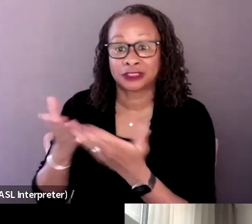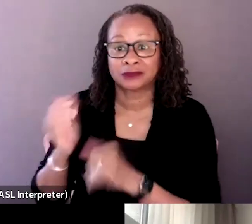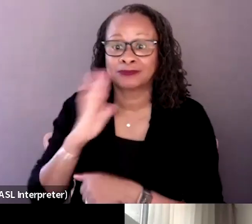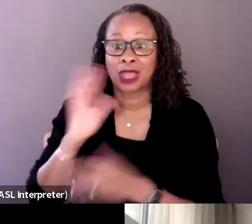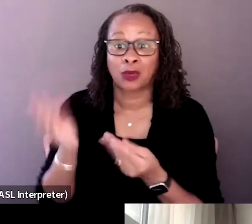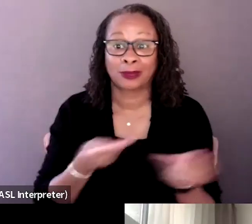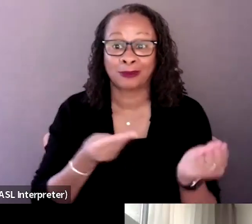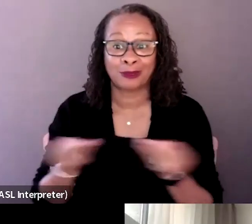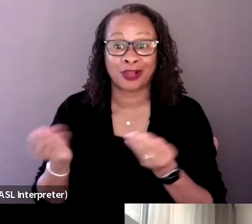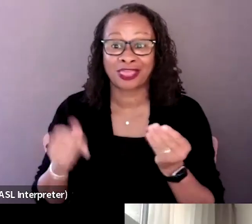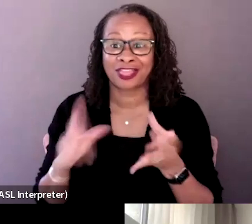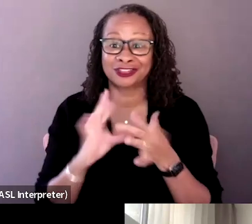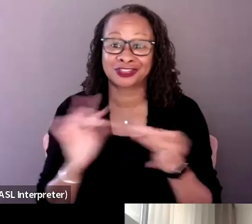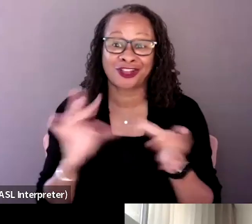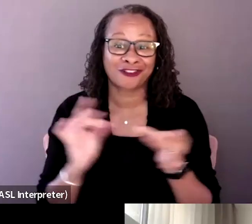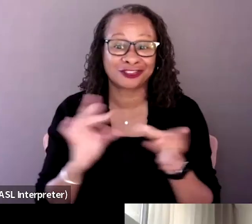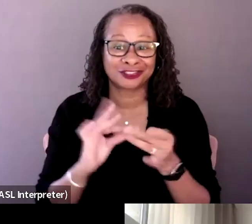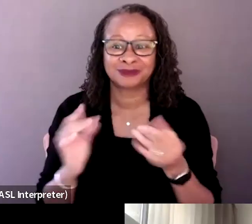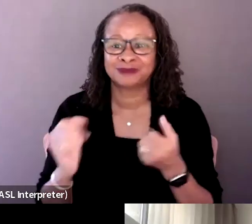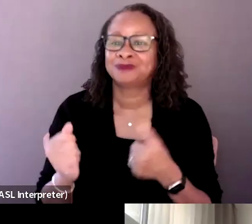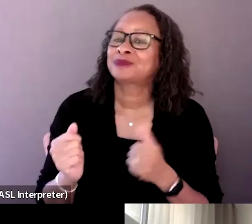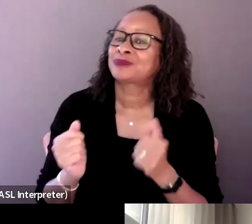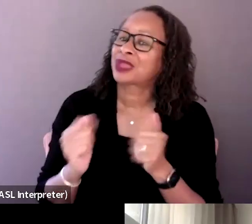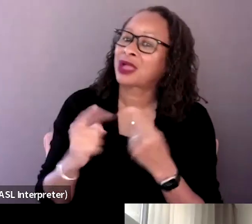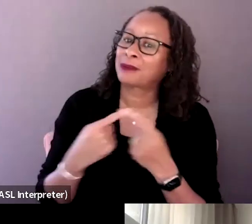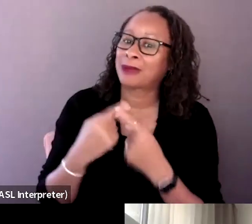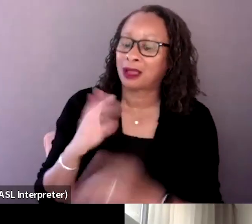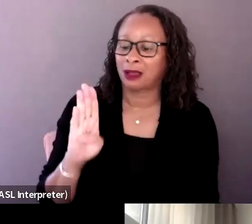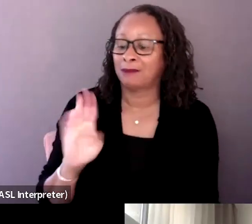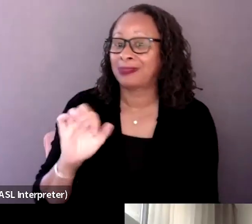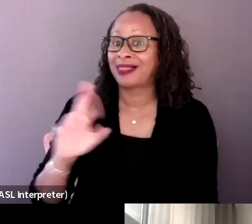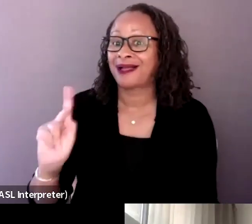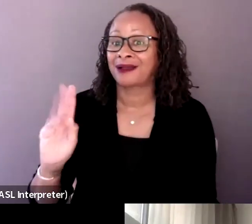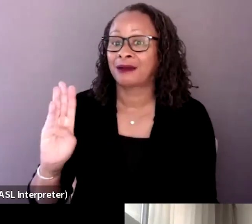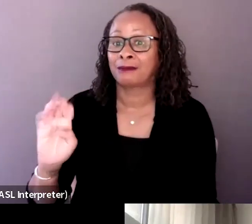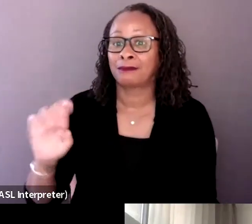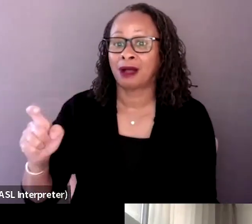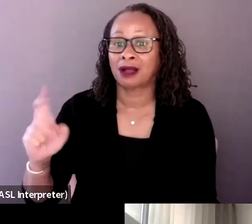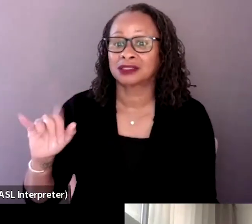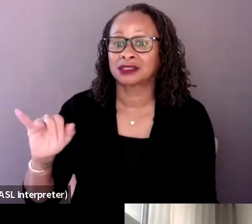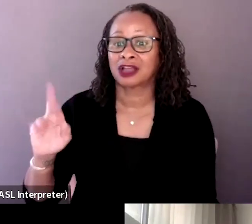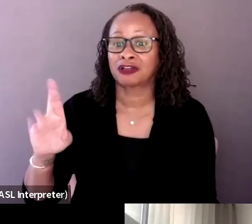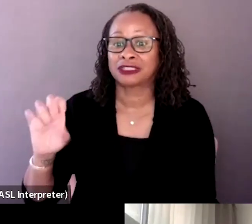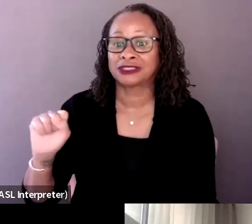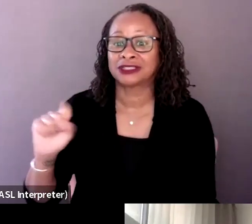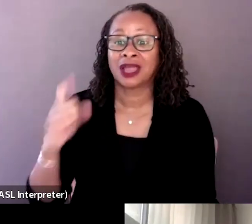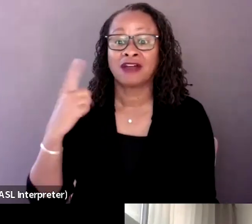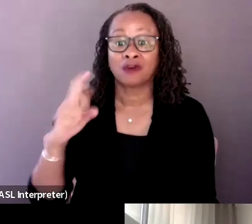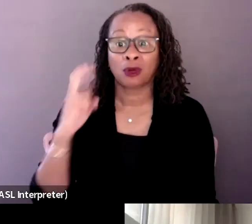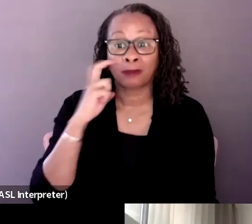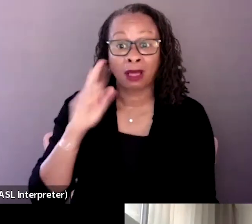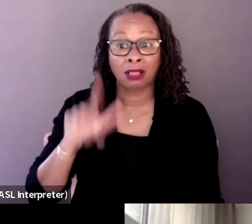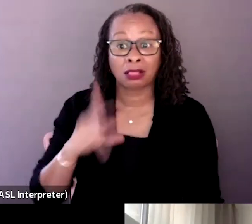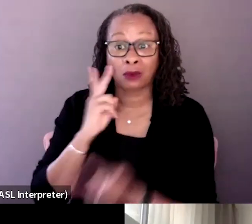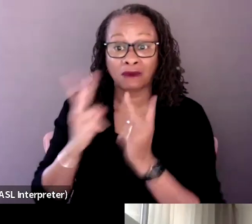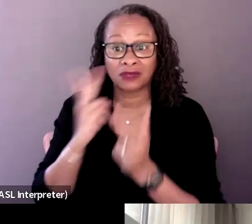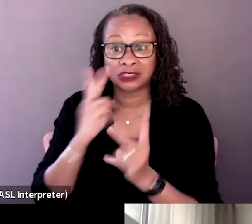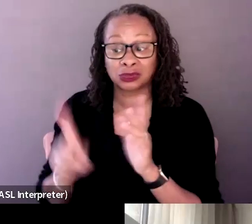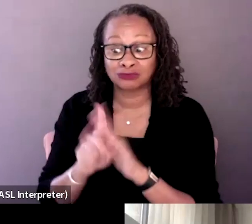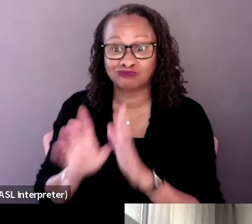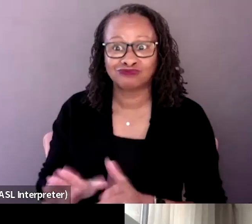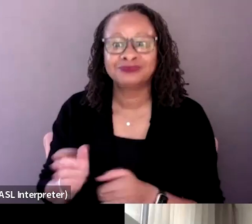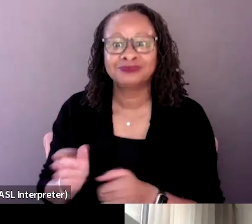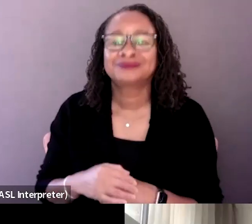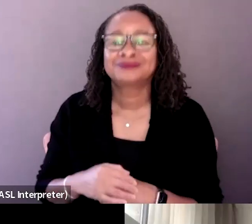moderating this discussion about Black Box Diaries for my blind and low vision